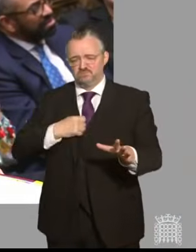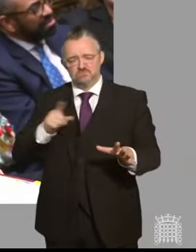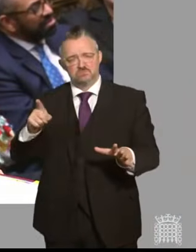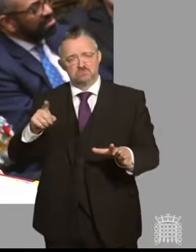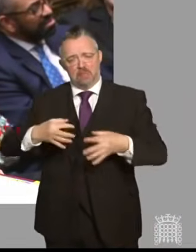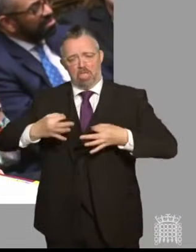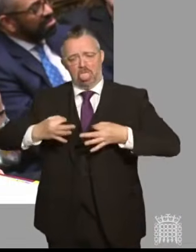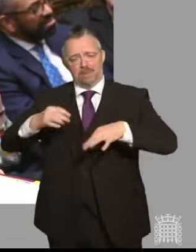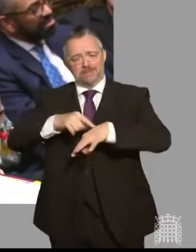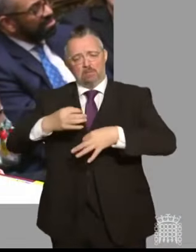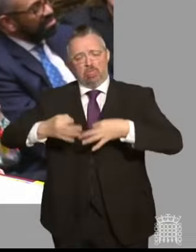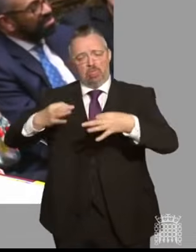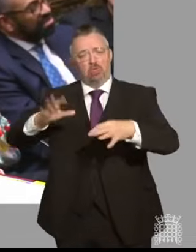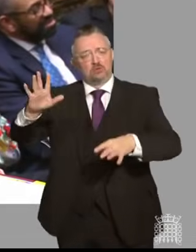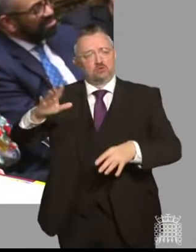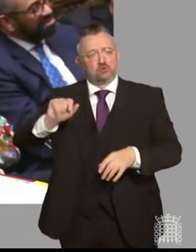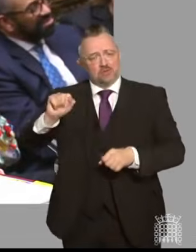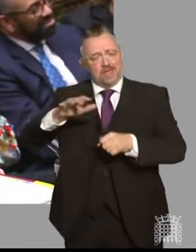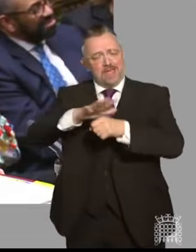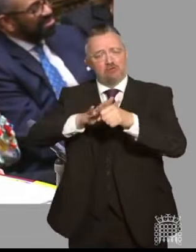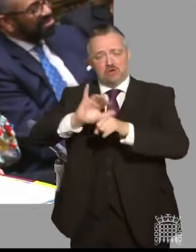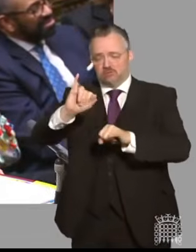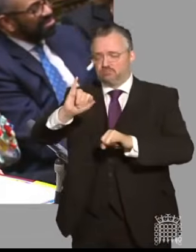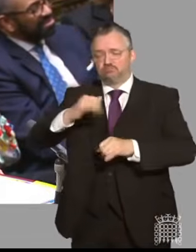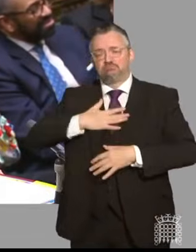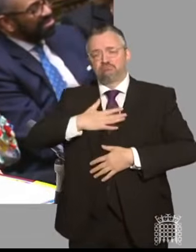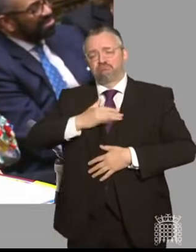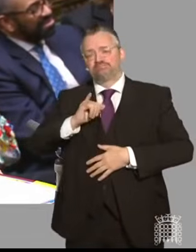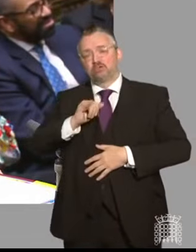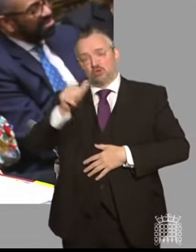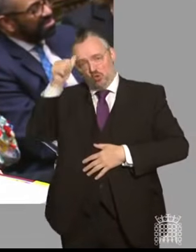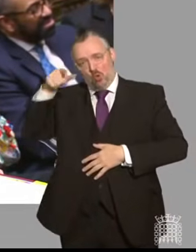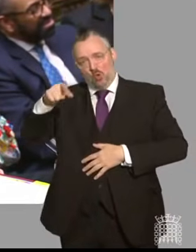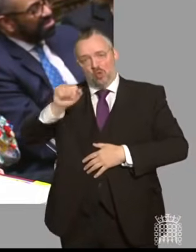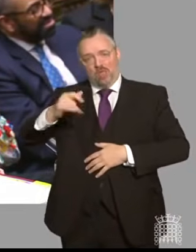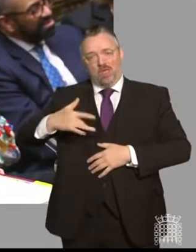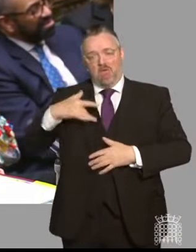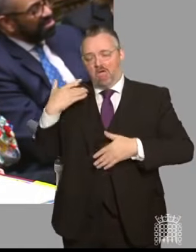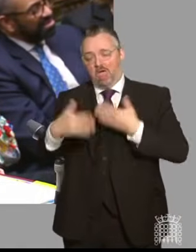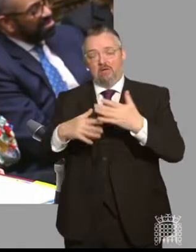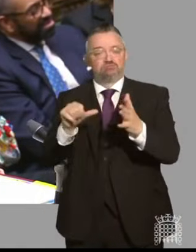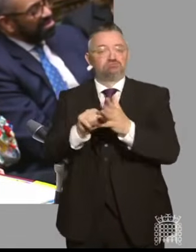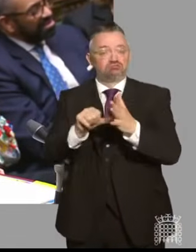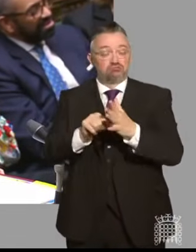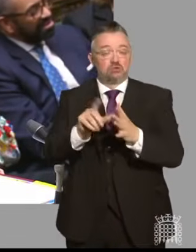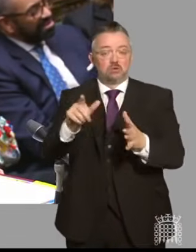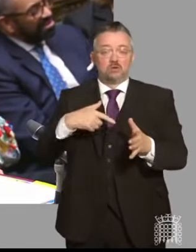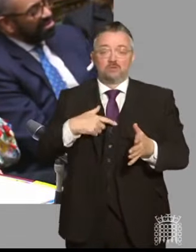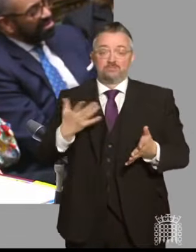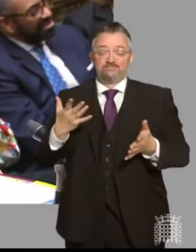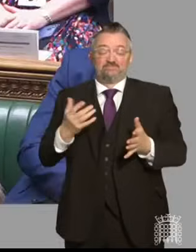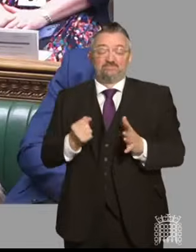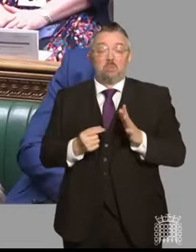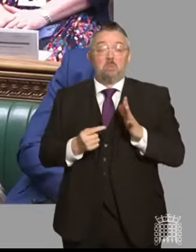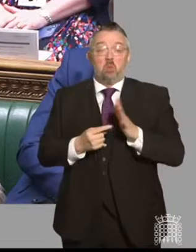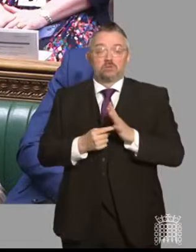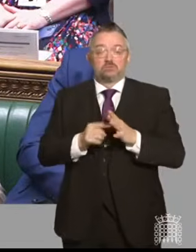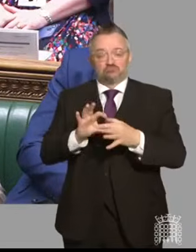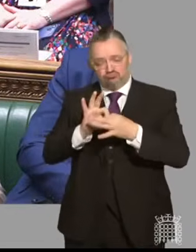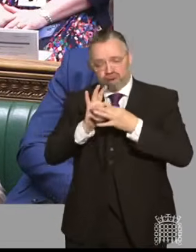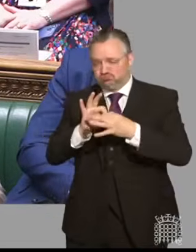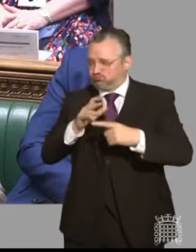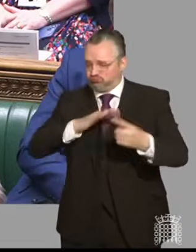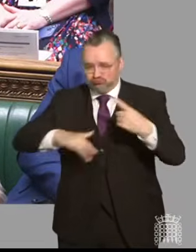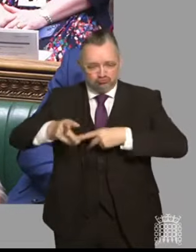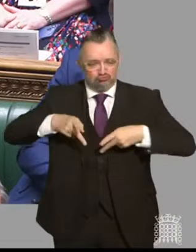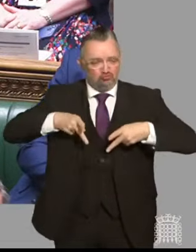know that will be disruptive to their lives. It's important that we have proper connectivity in our local areas, and I'll ensure that he gets the relevant meeting he needs to